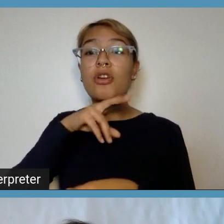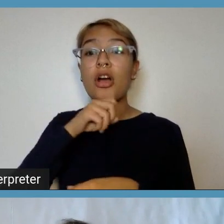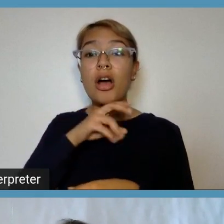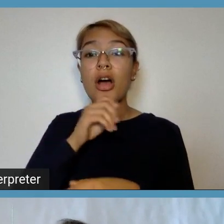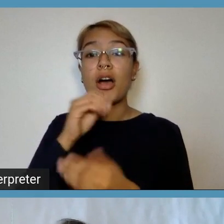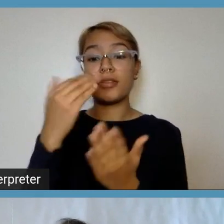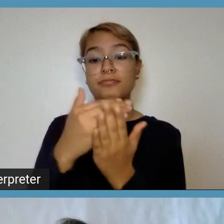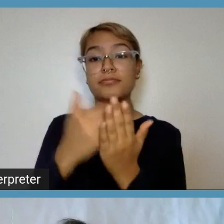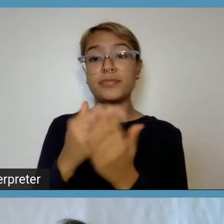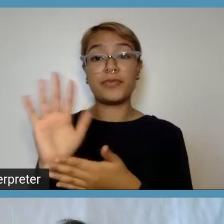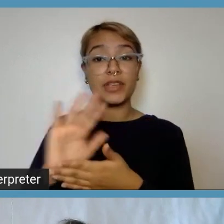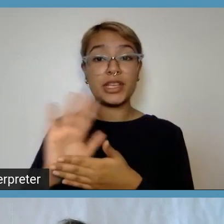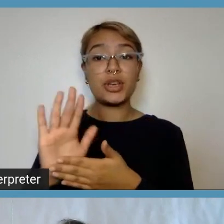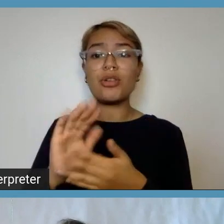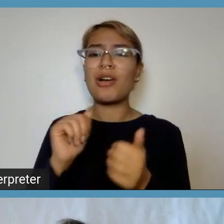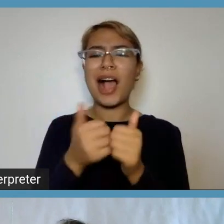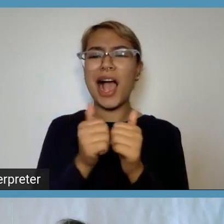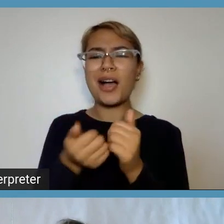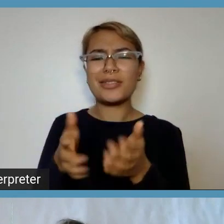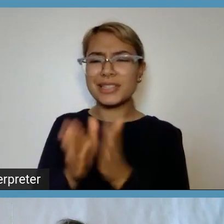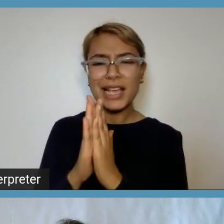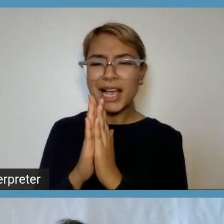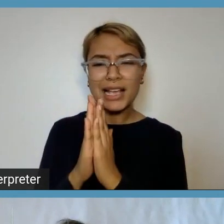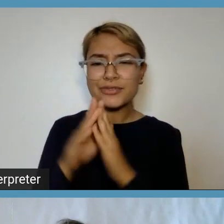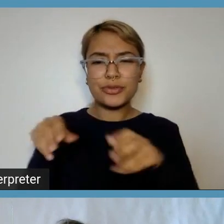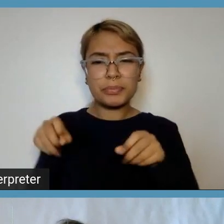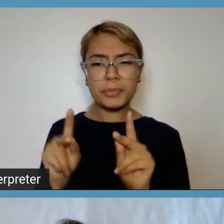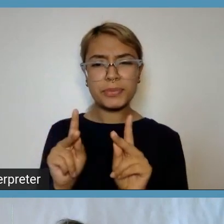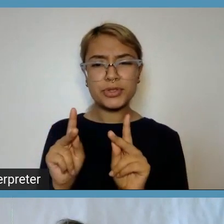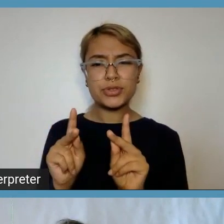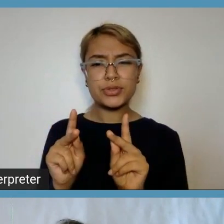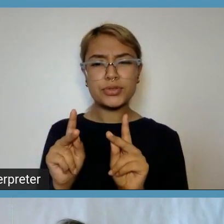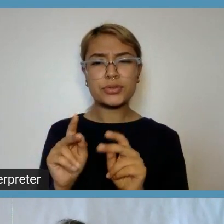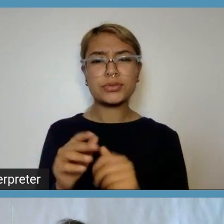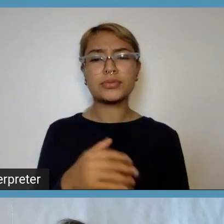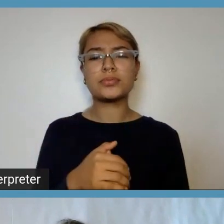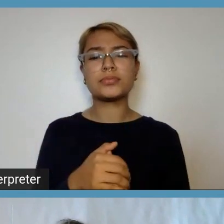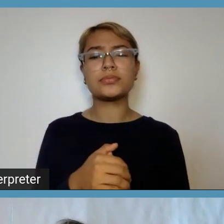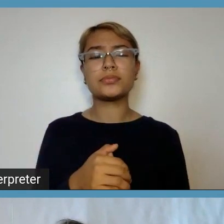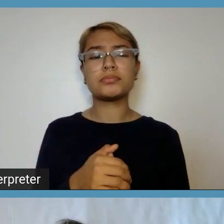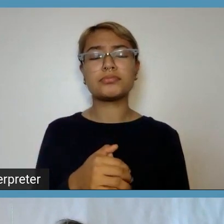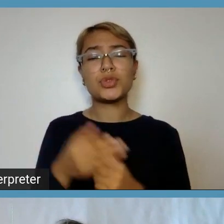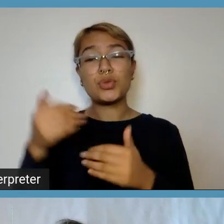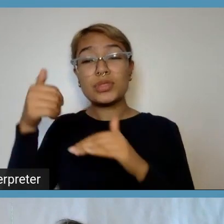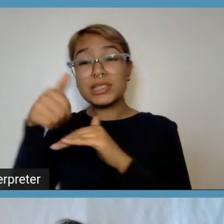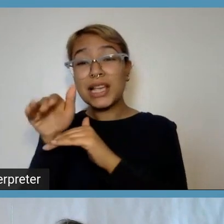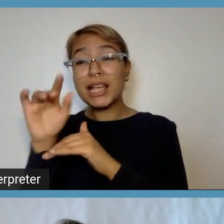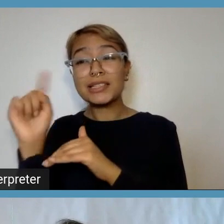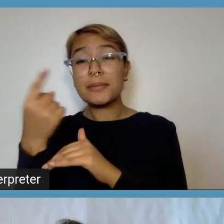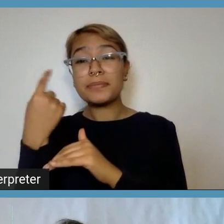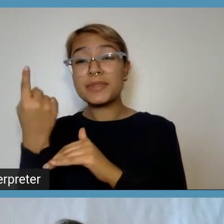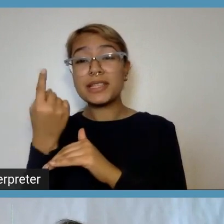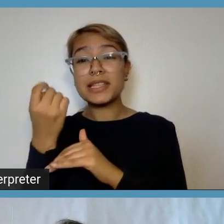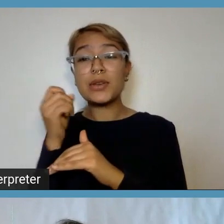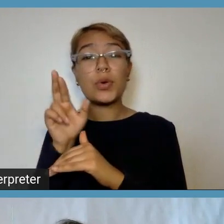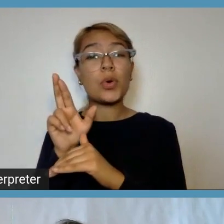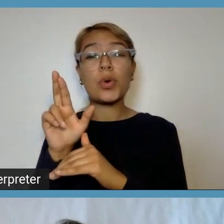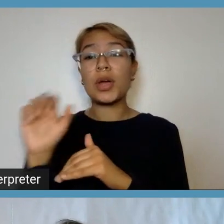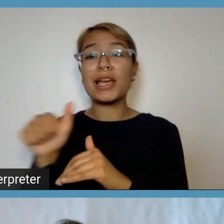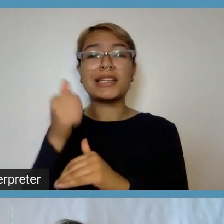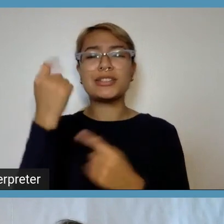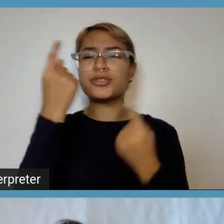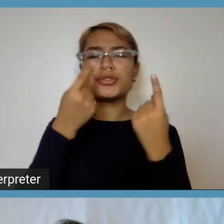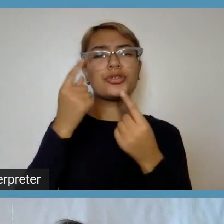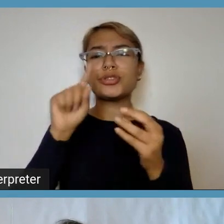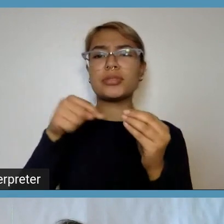exchange or on the social media platform? Or did you send something official? Any concerns about extending the rights to others?